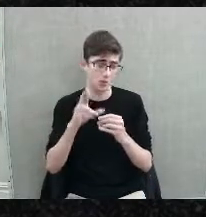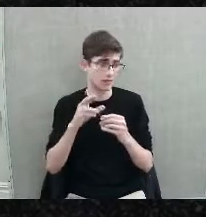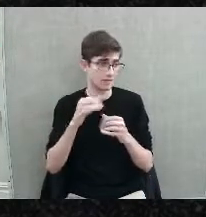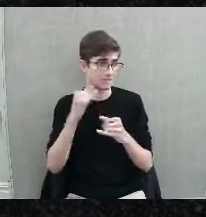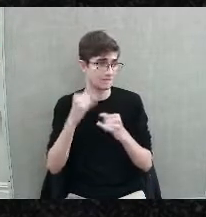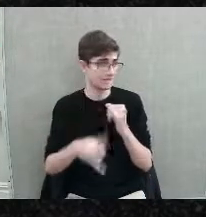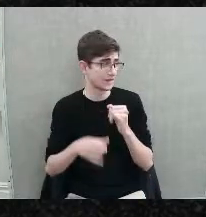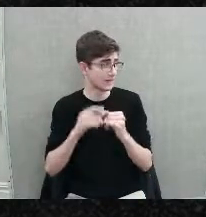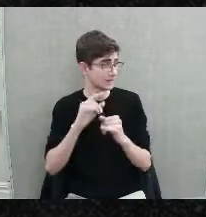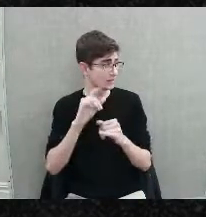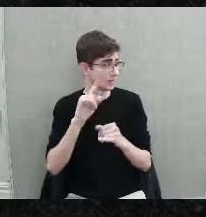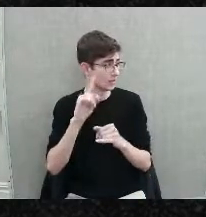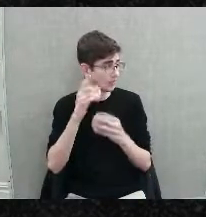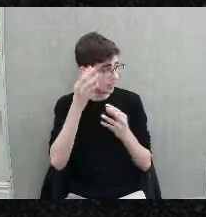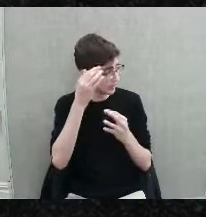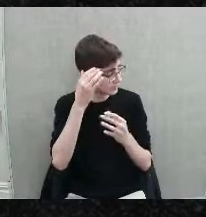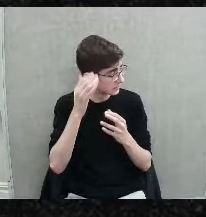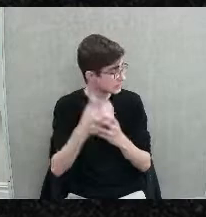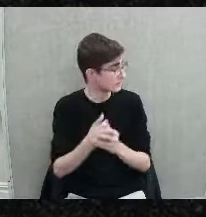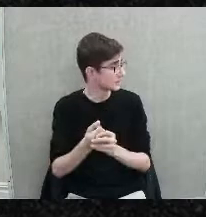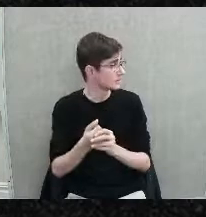What?